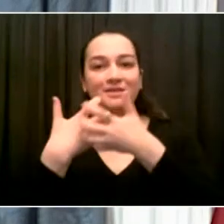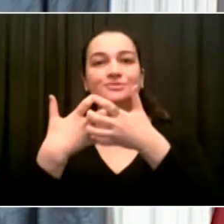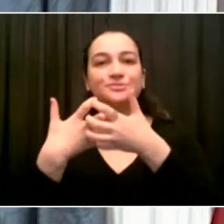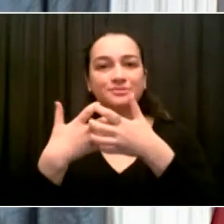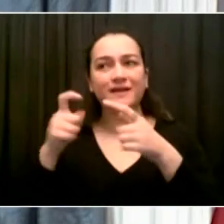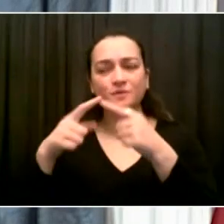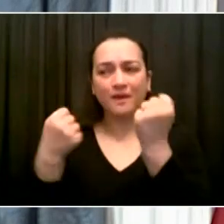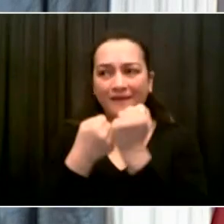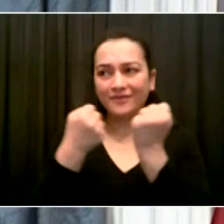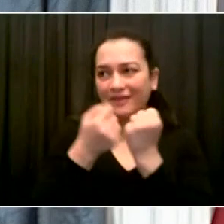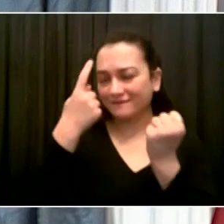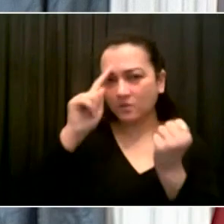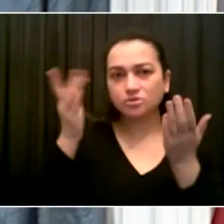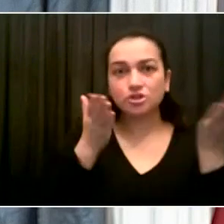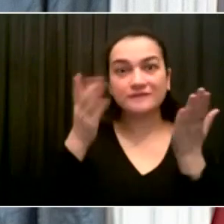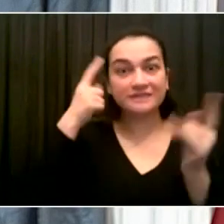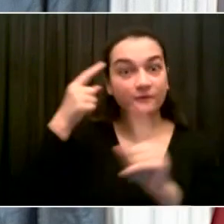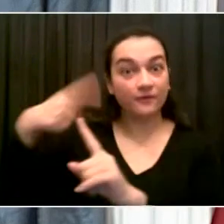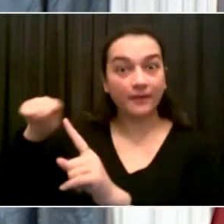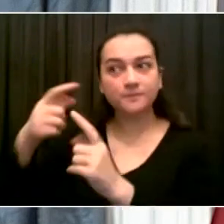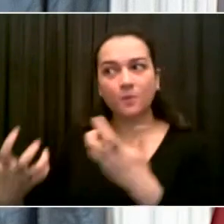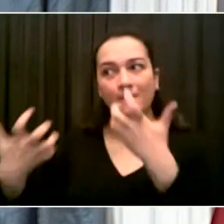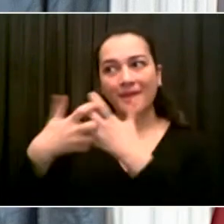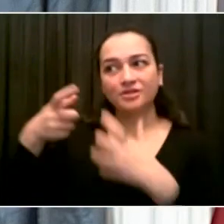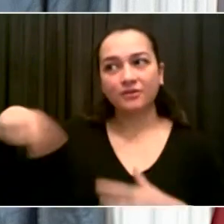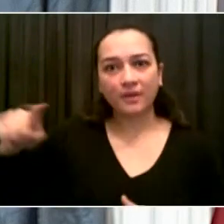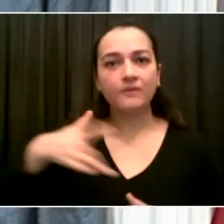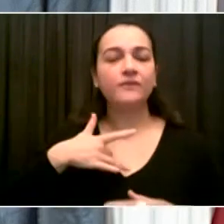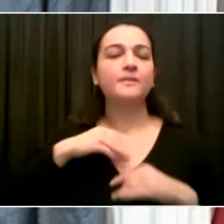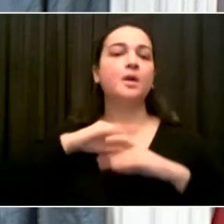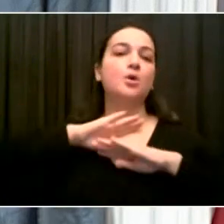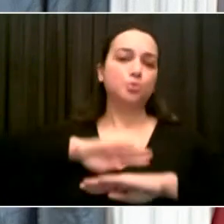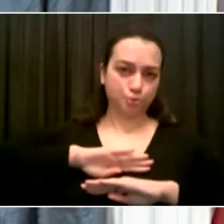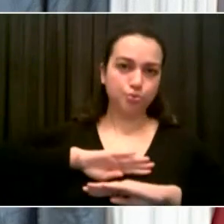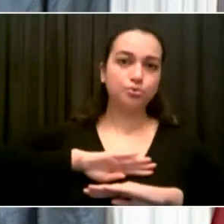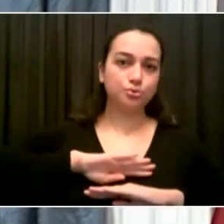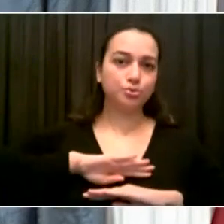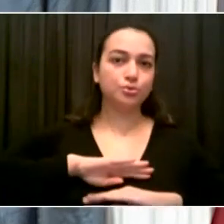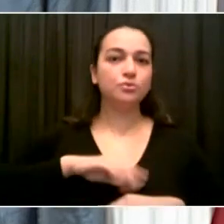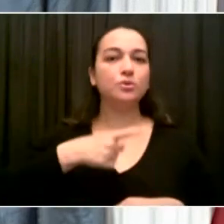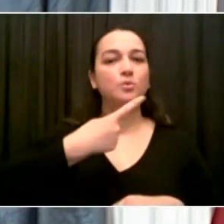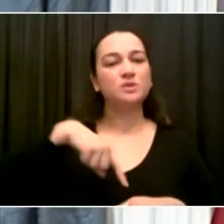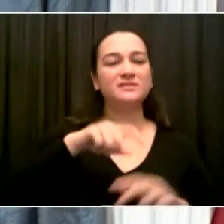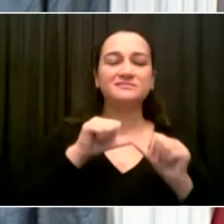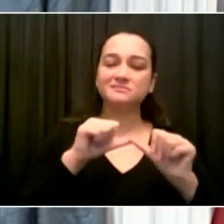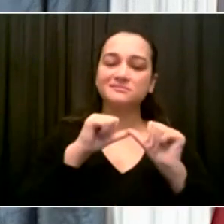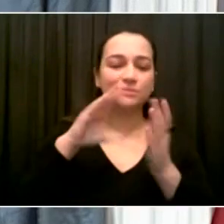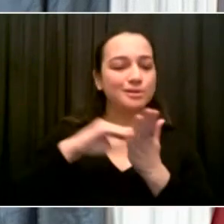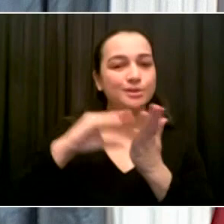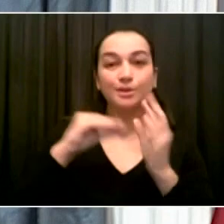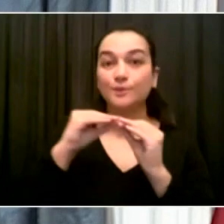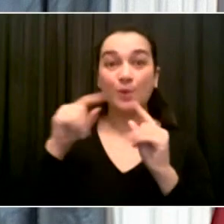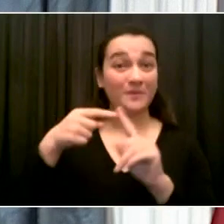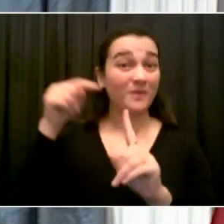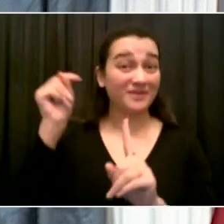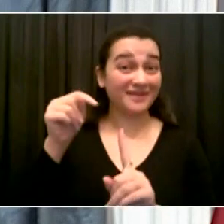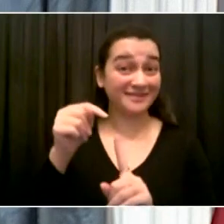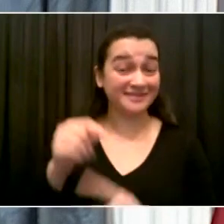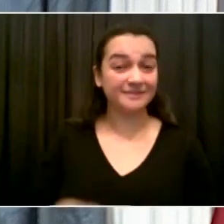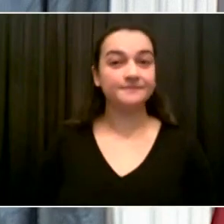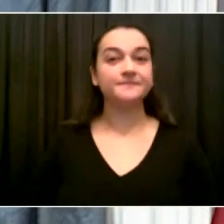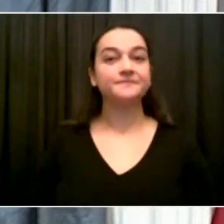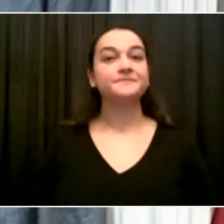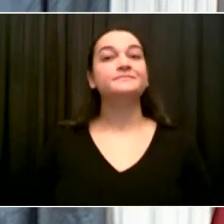the learning that's going to enhance our programming. You also bring up, and did not miss what I said about the ongoing research in the area of long